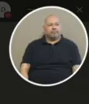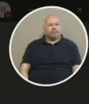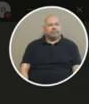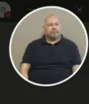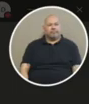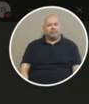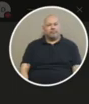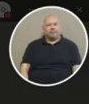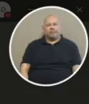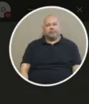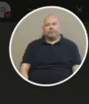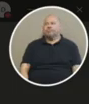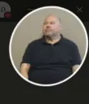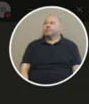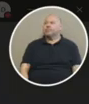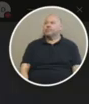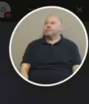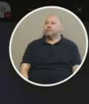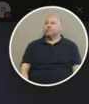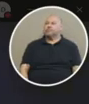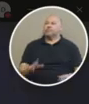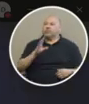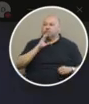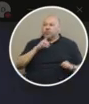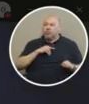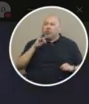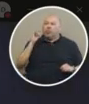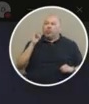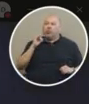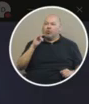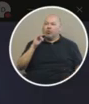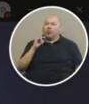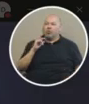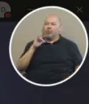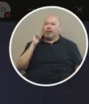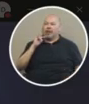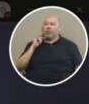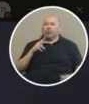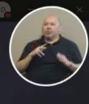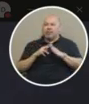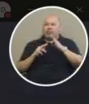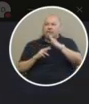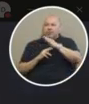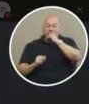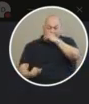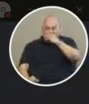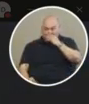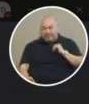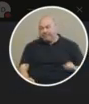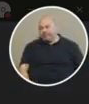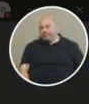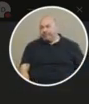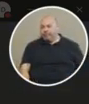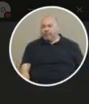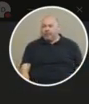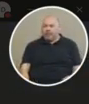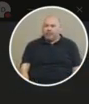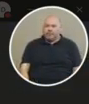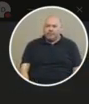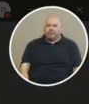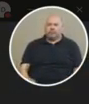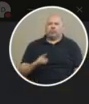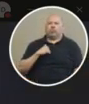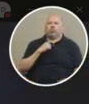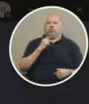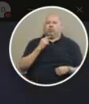IT, it's Okay, the airports and bridges presentation, IT. Can you talk to them and say they're looking for a presentation at the moment? What